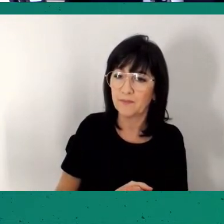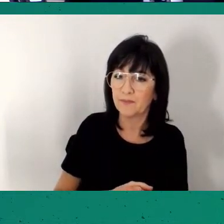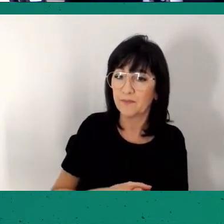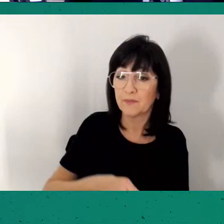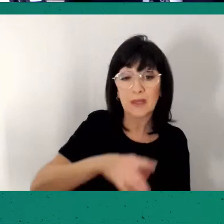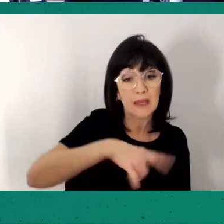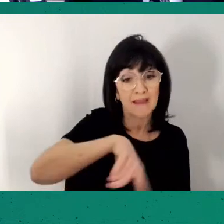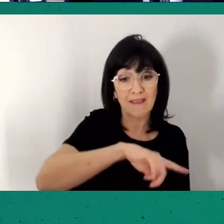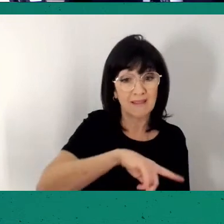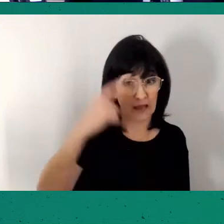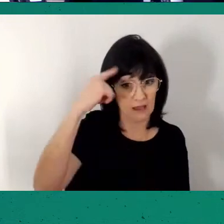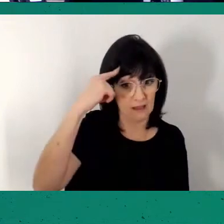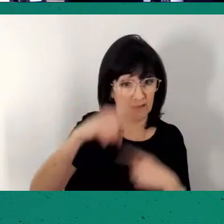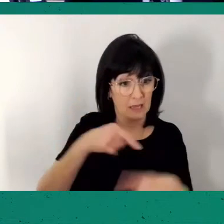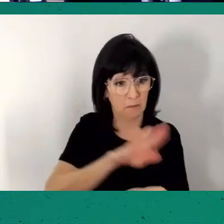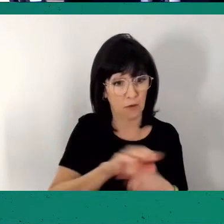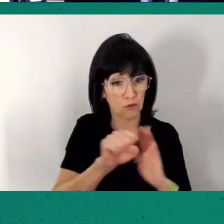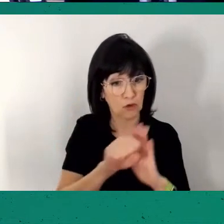external state."